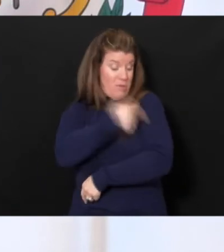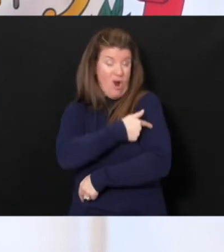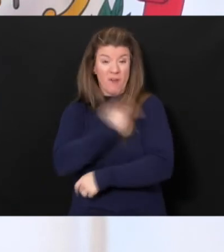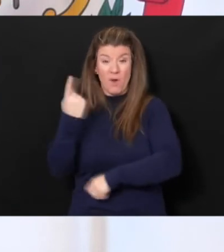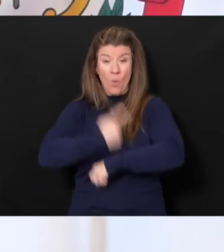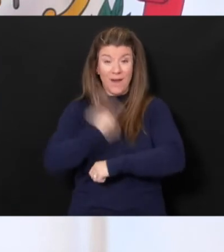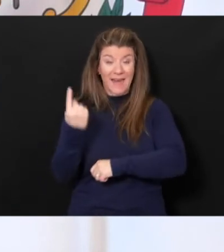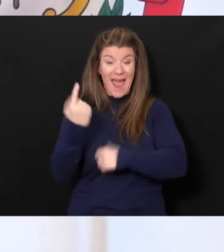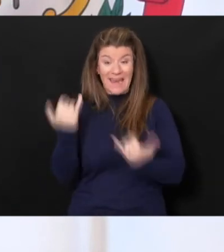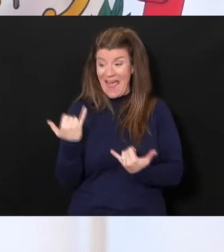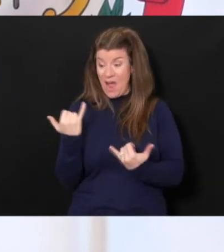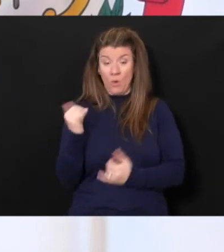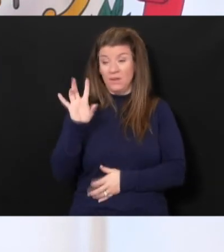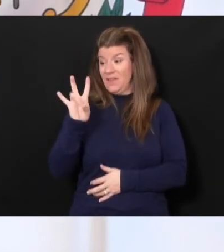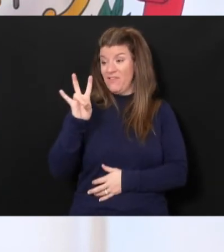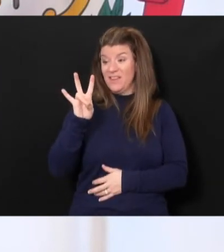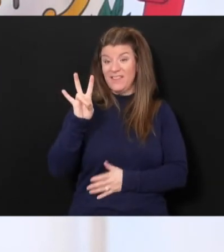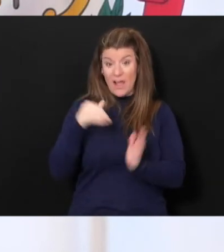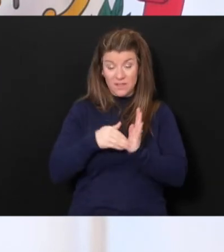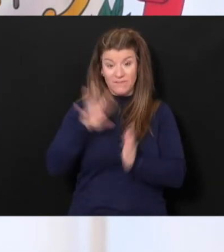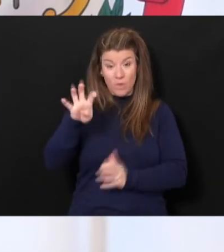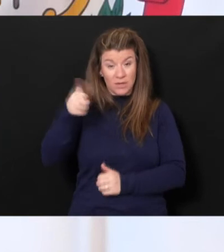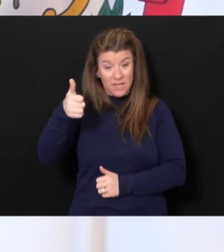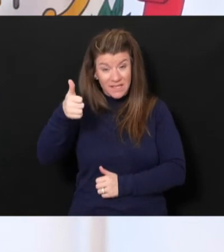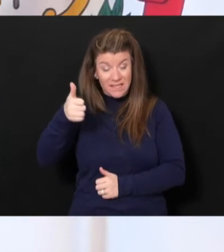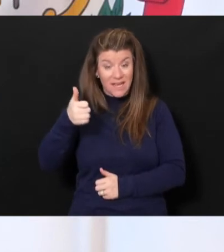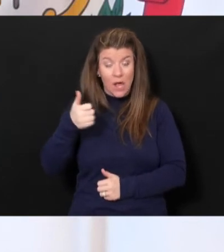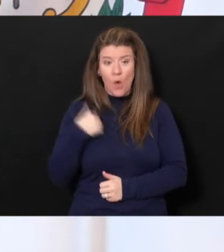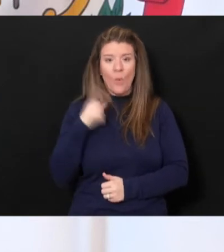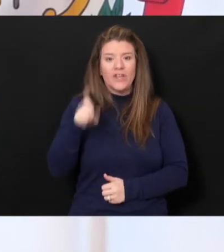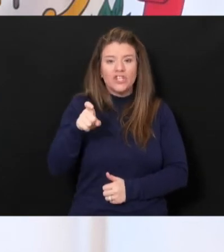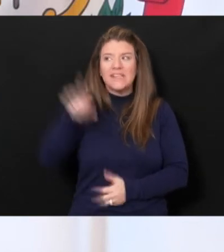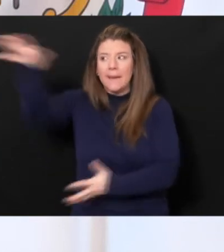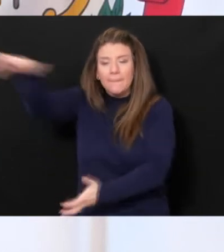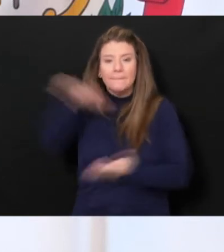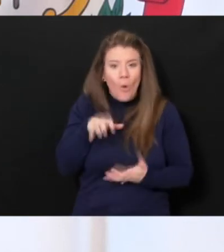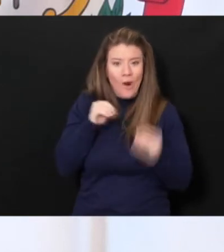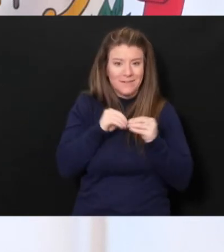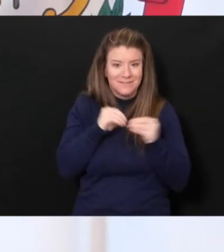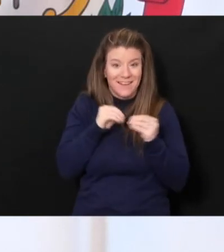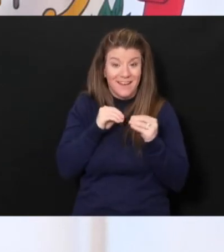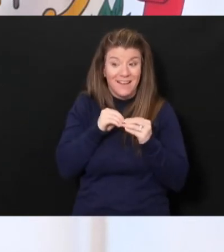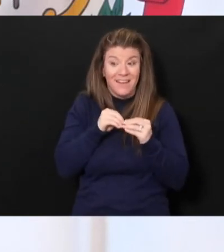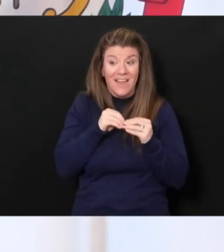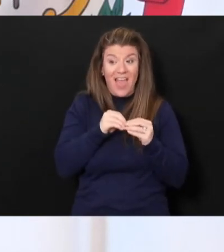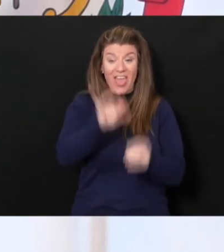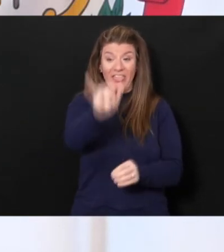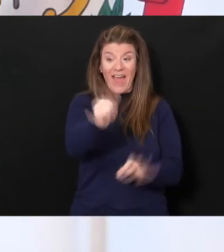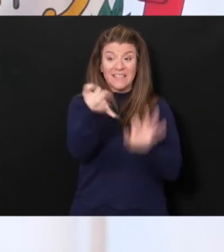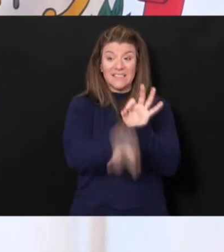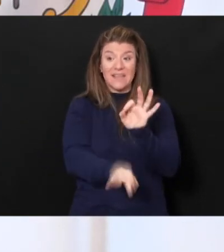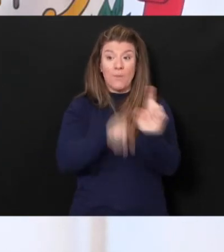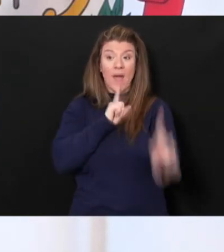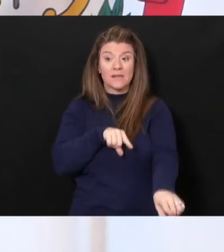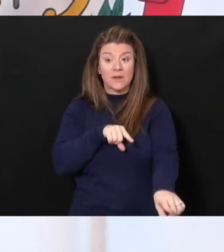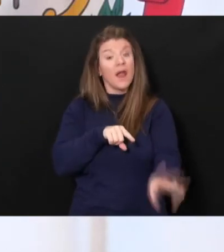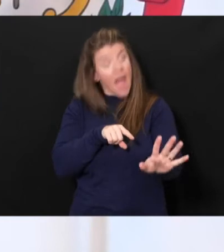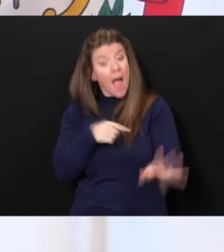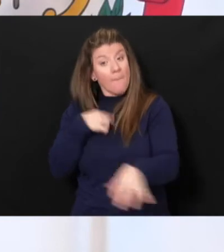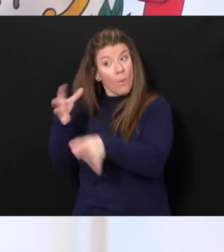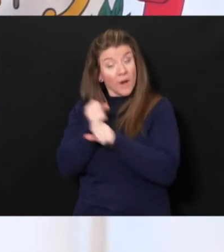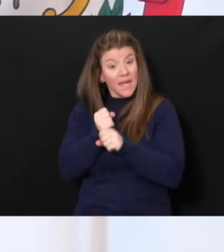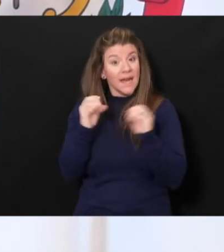hours 7,410 doses. All we need is just more doses. That's the simple answer to this, but we're getting more.